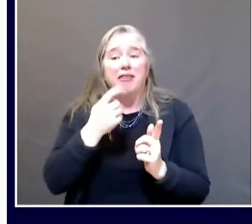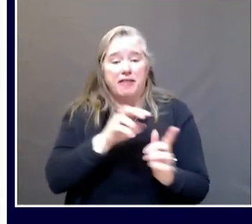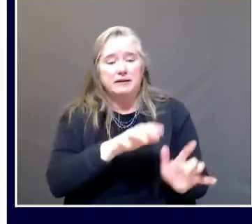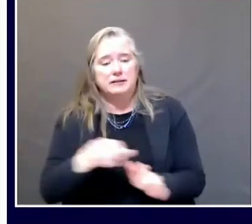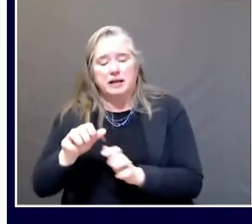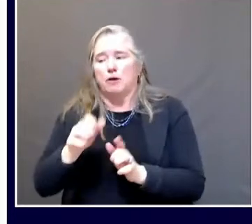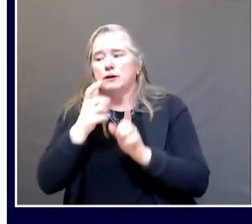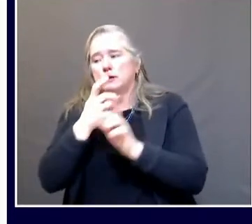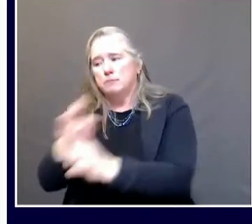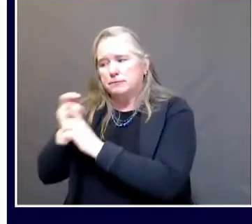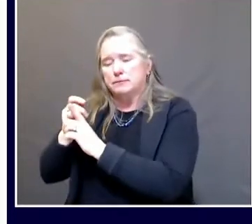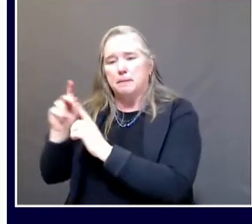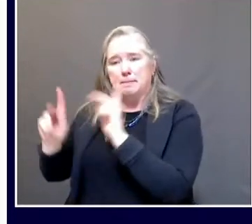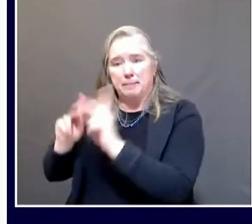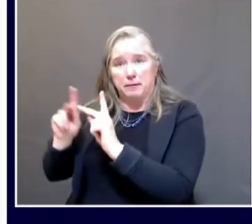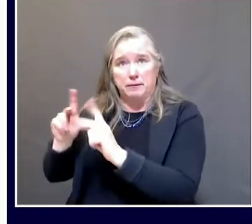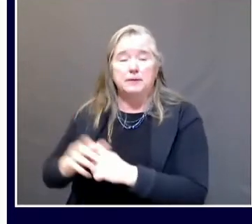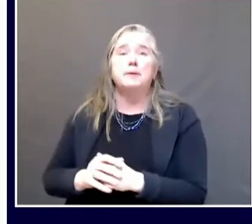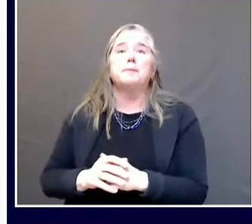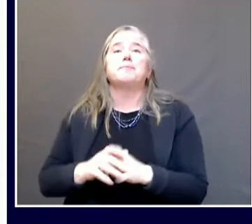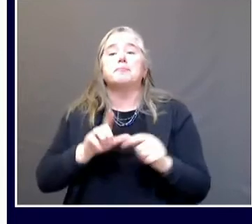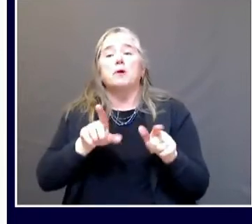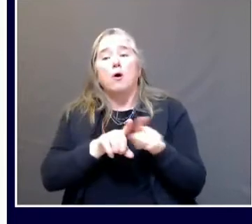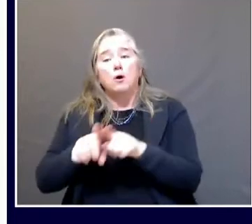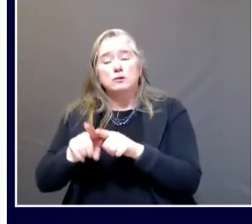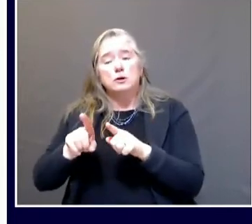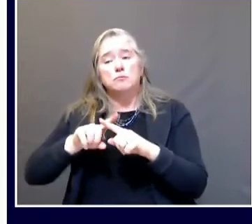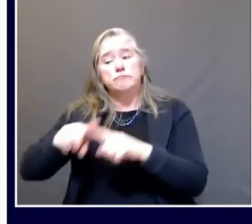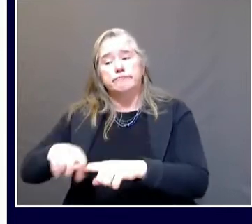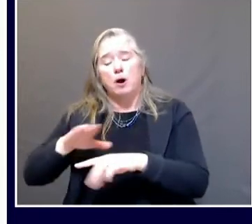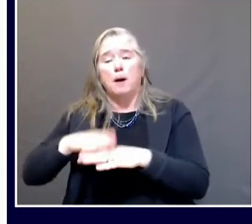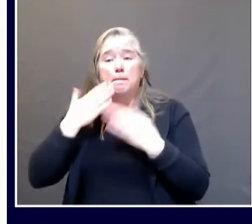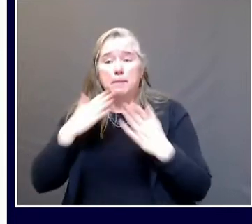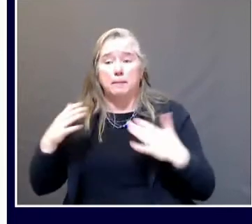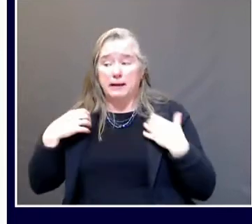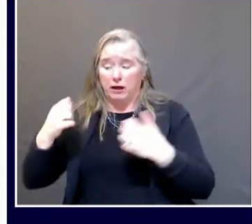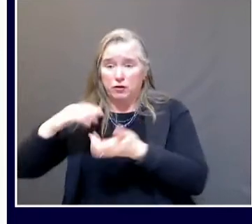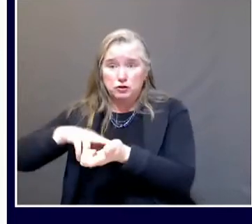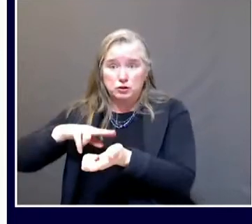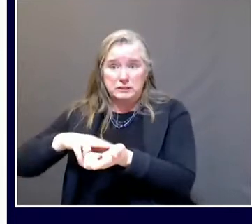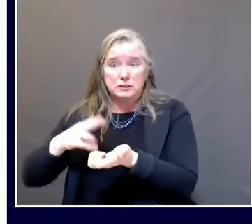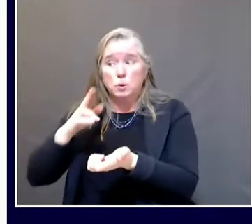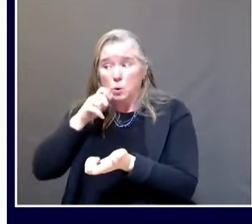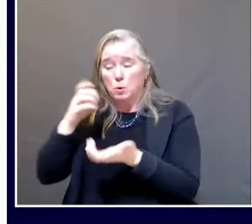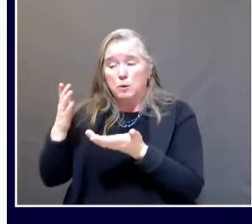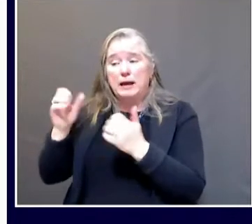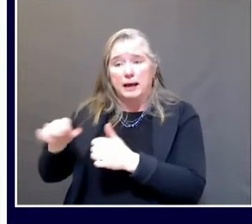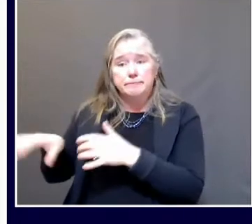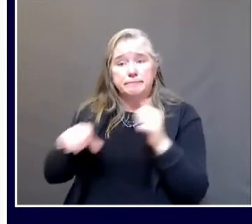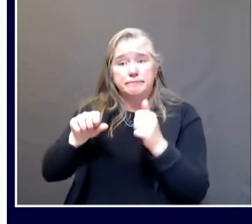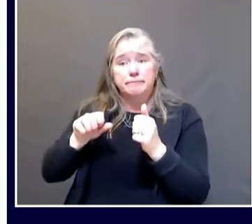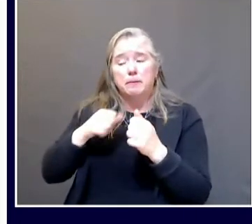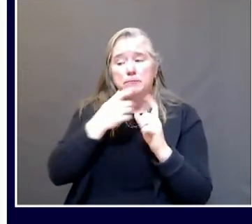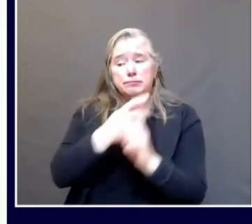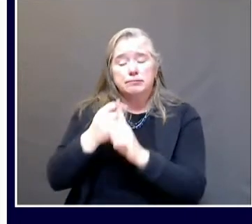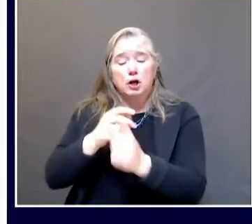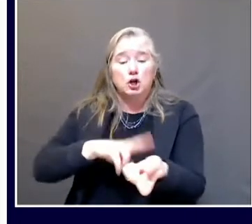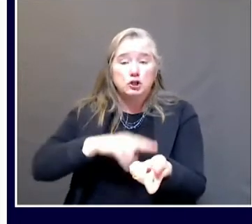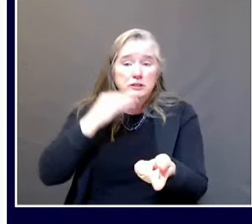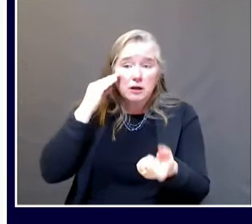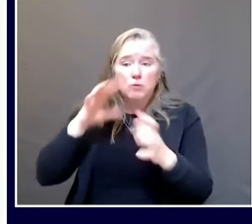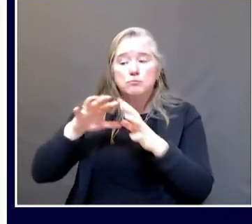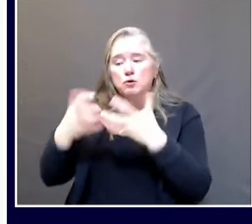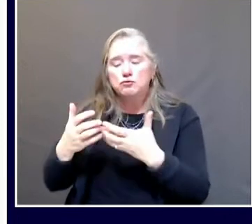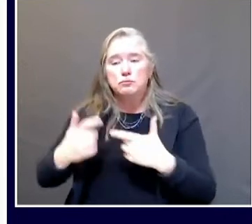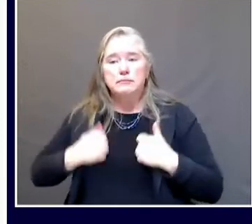and our public health nurses to vaccinate people in assisted living, group homes, and other congregate care settings that are